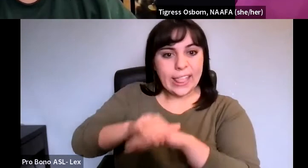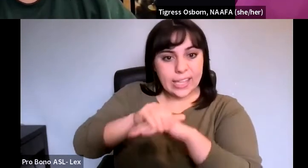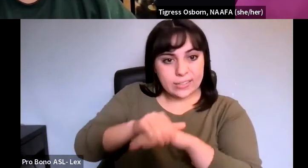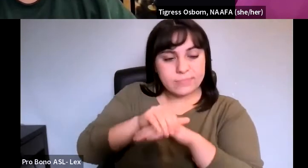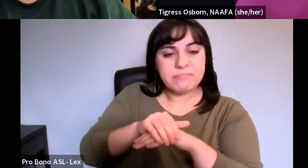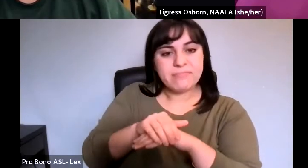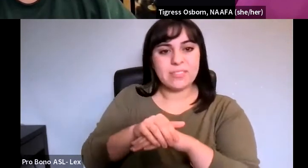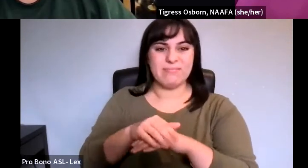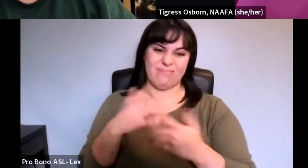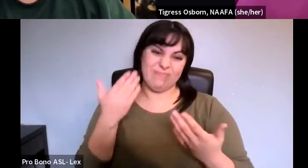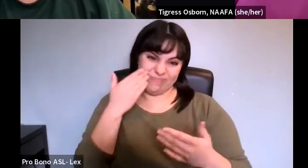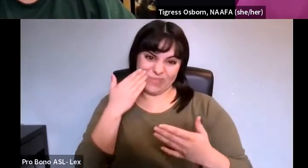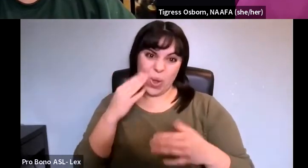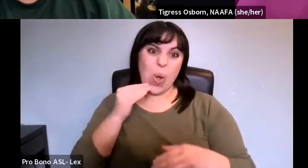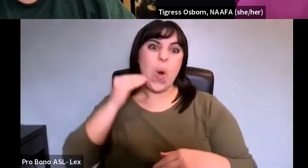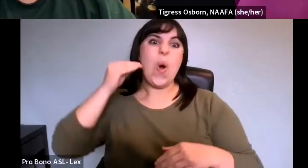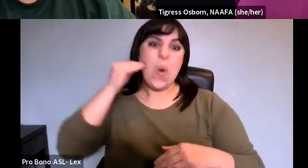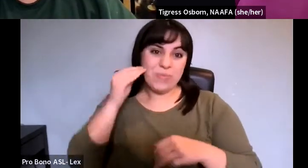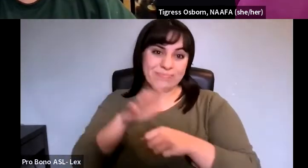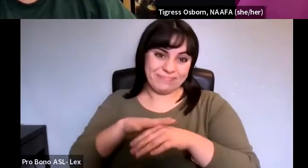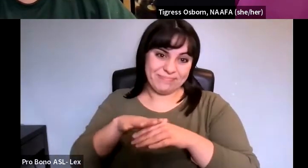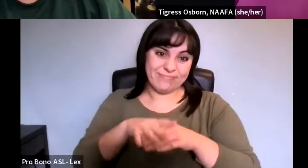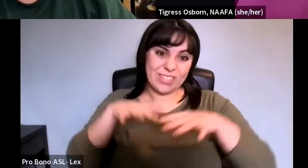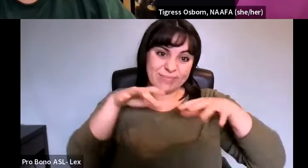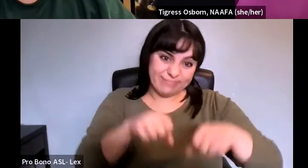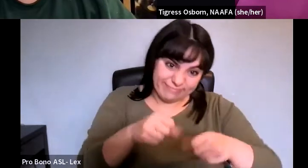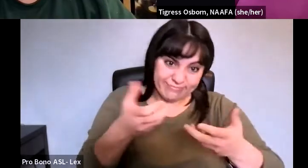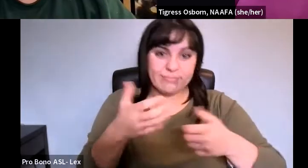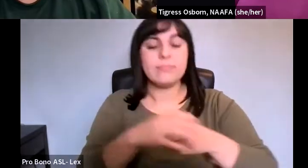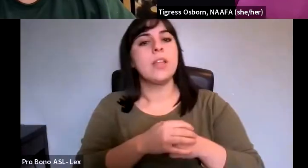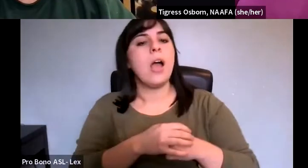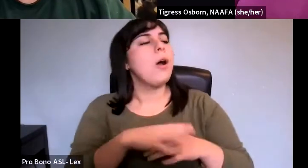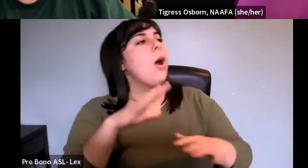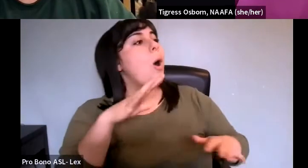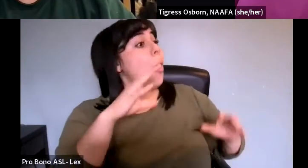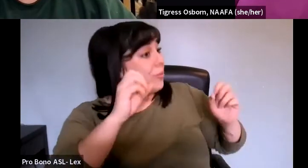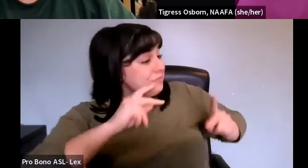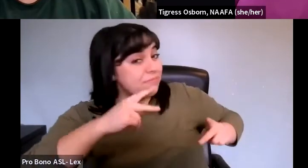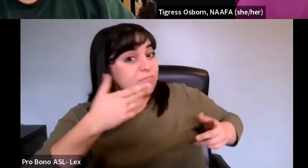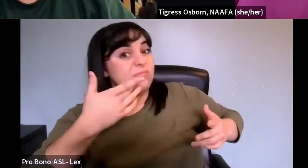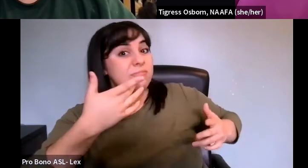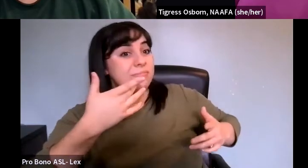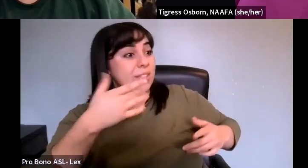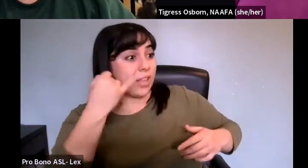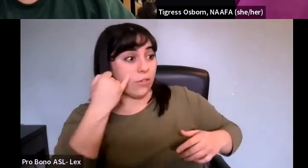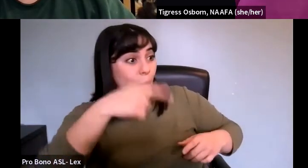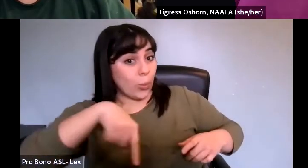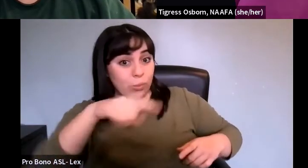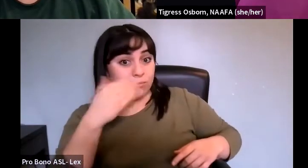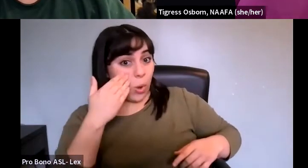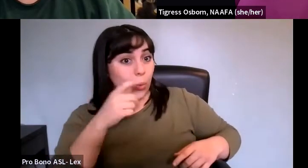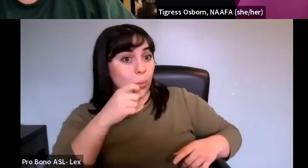So let me tell y'all, for those of you who don't know Sofie, a little bit about Sofie. And of